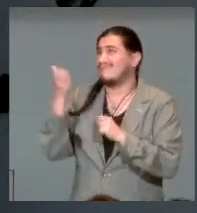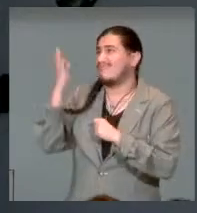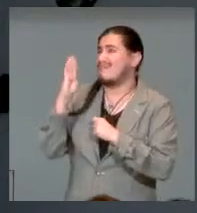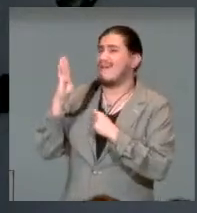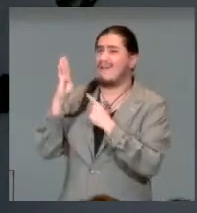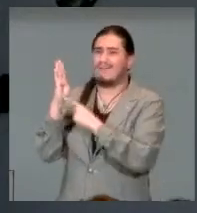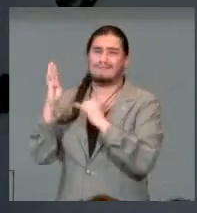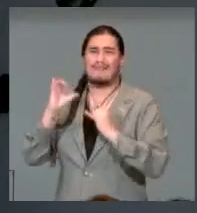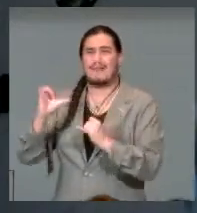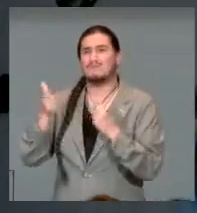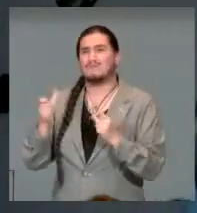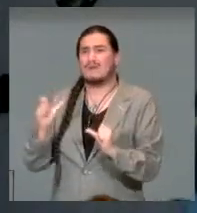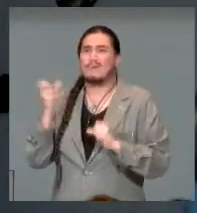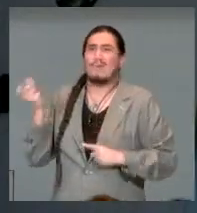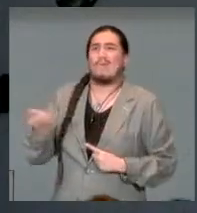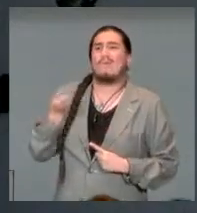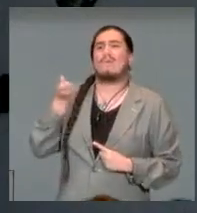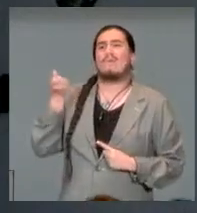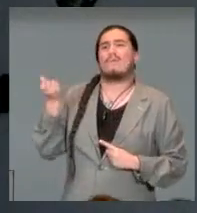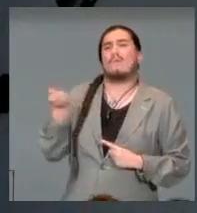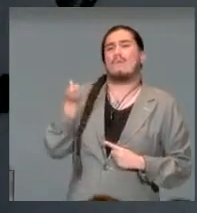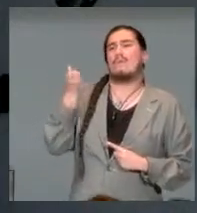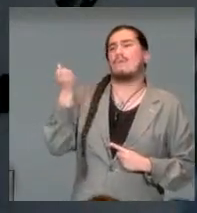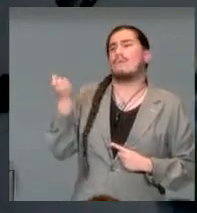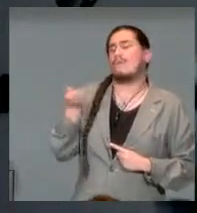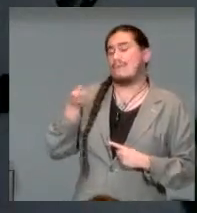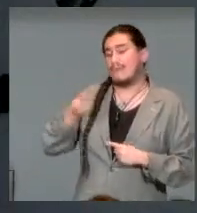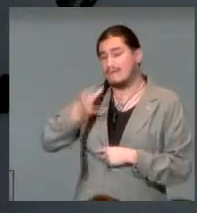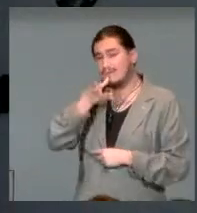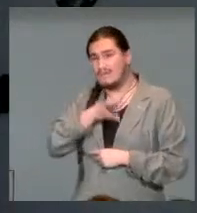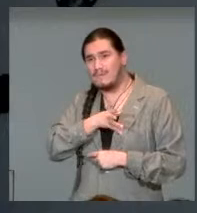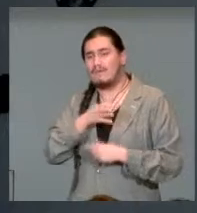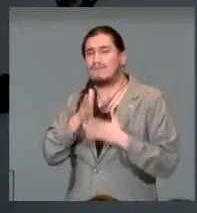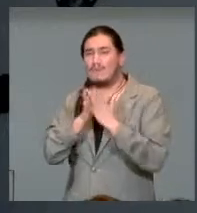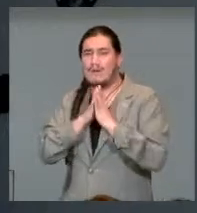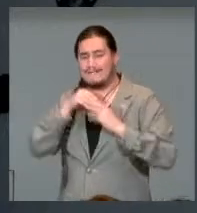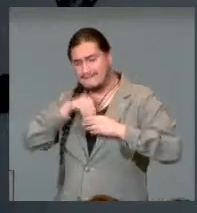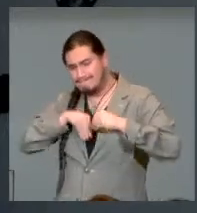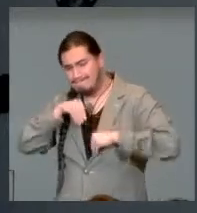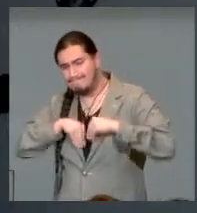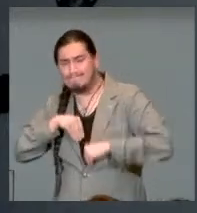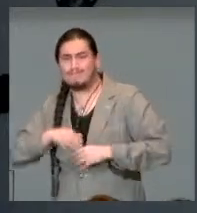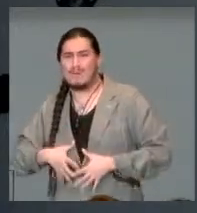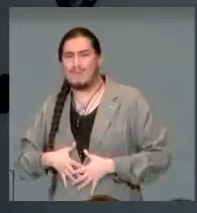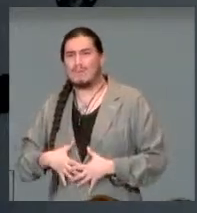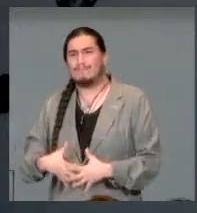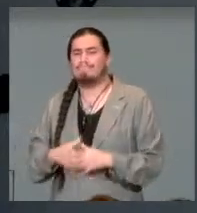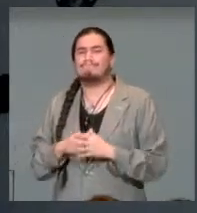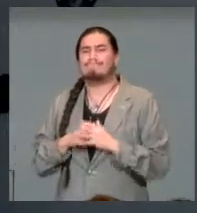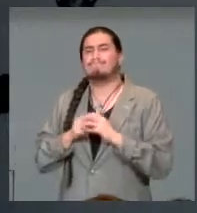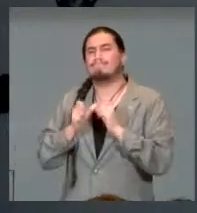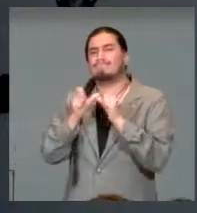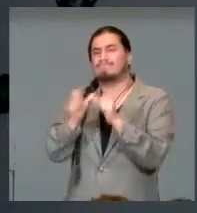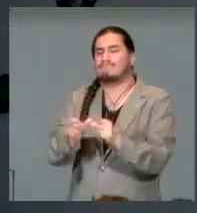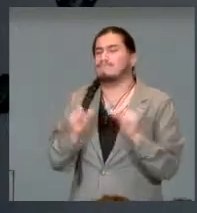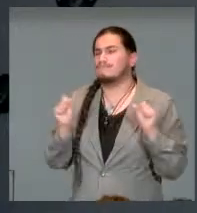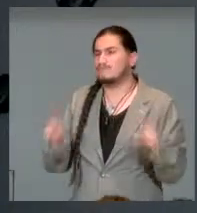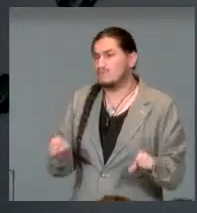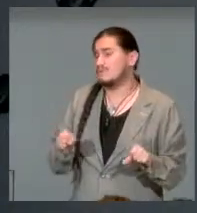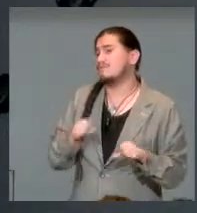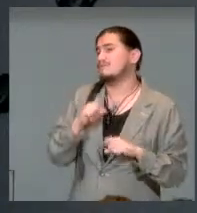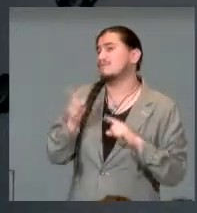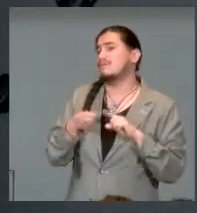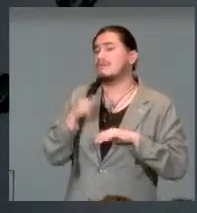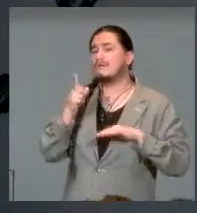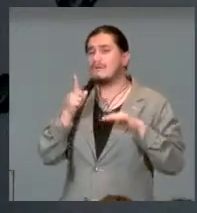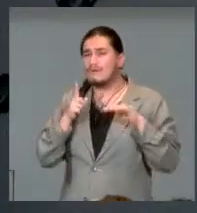holding. These women tucked prayers into my womb to keep me alive, submerged me under ocean water during